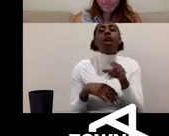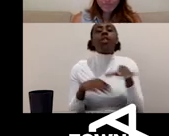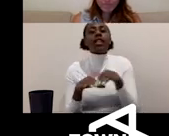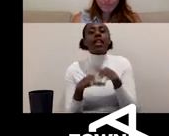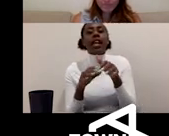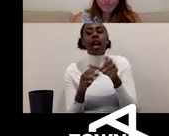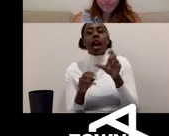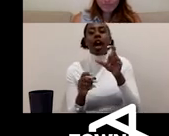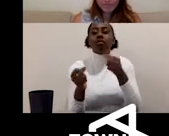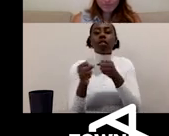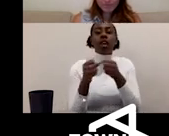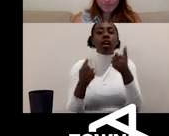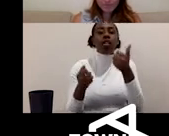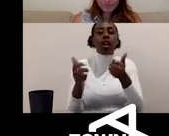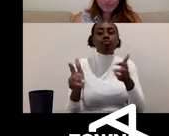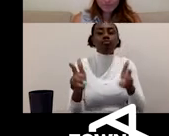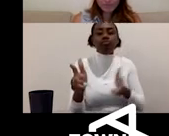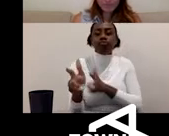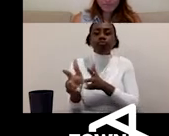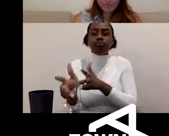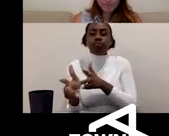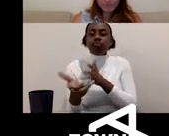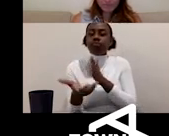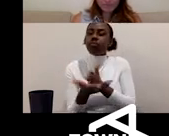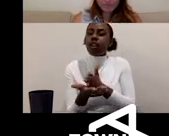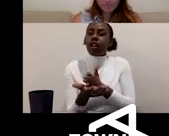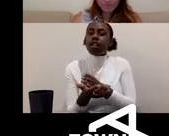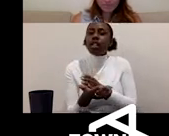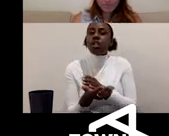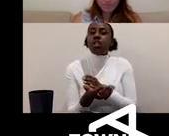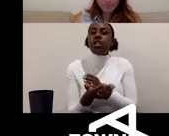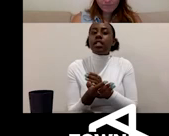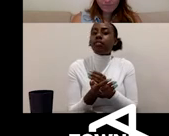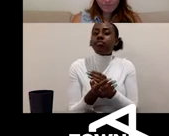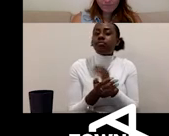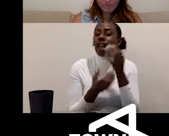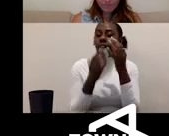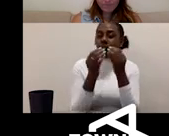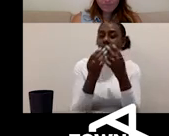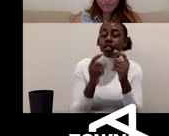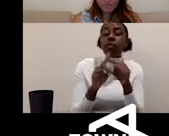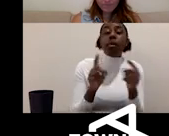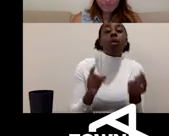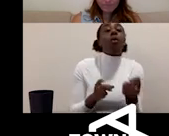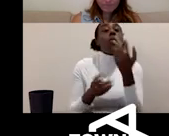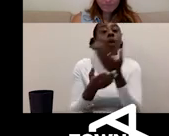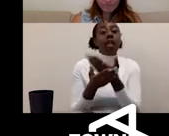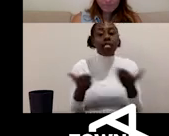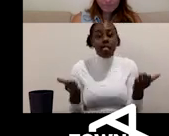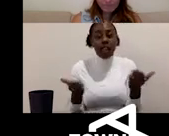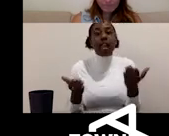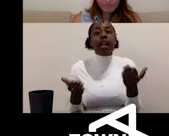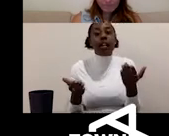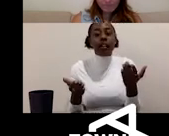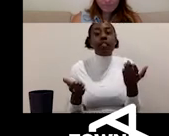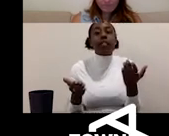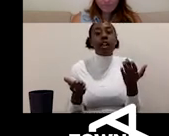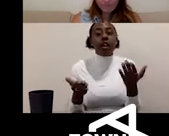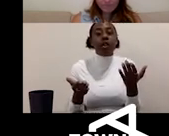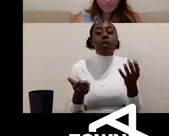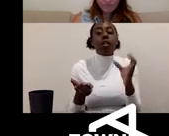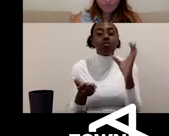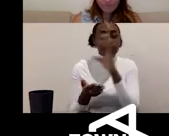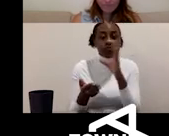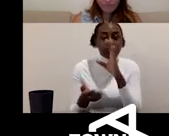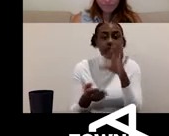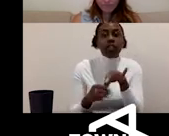that, really low ball kind of like information. But one thing that we did discover before the pandemic was that of the